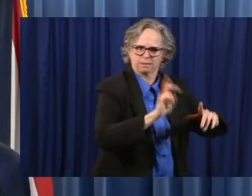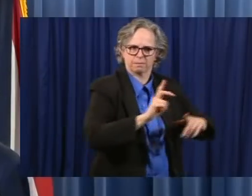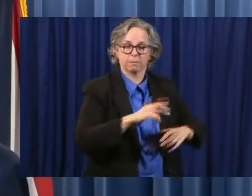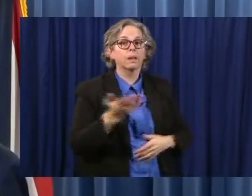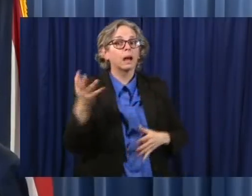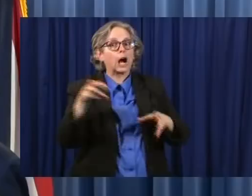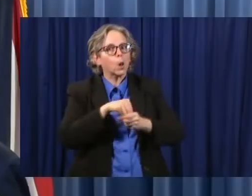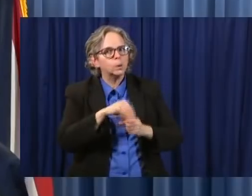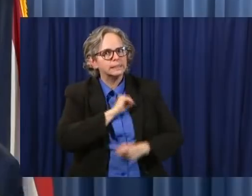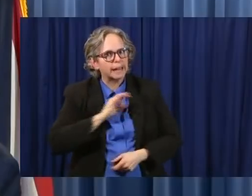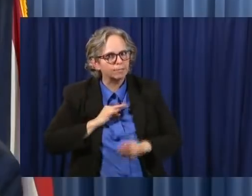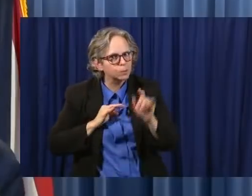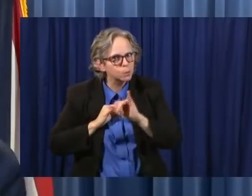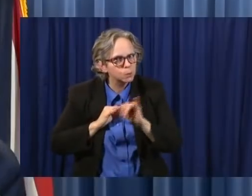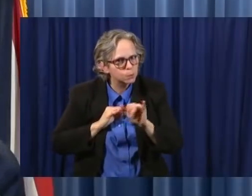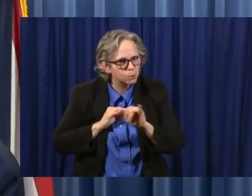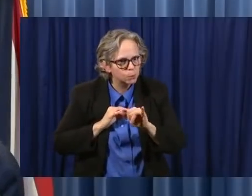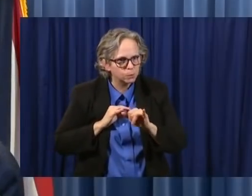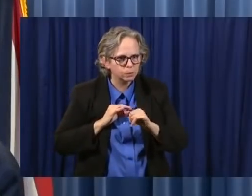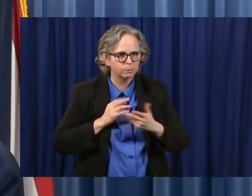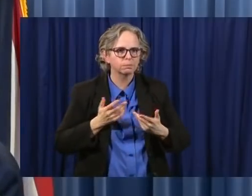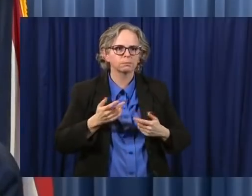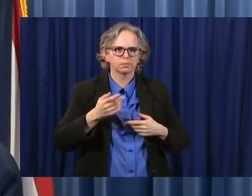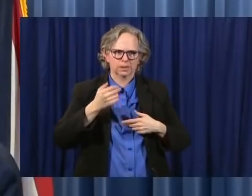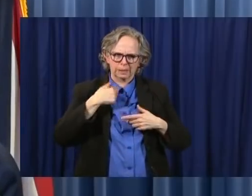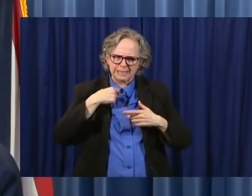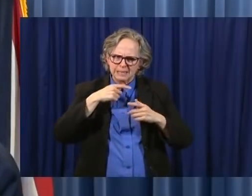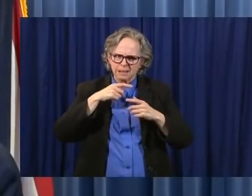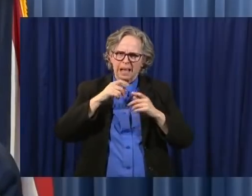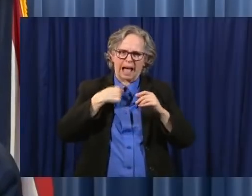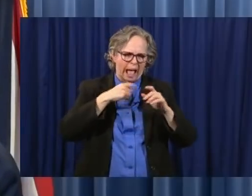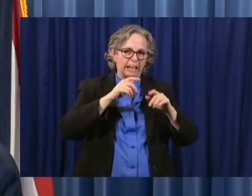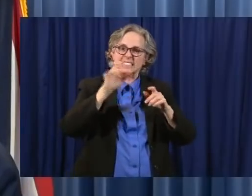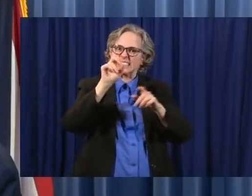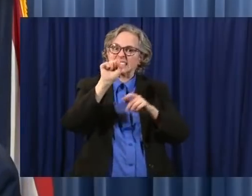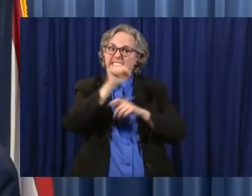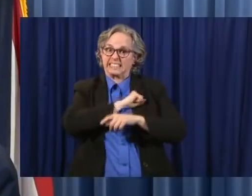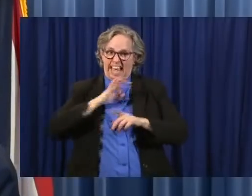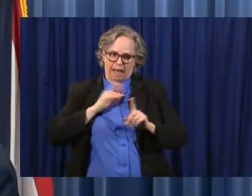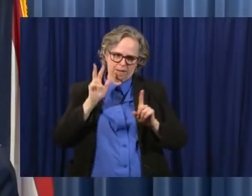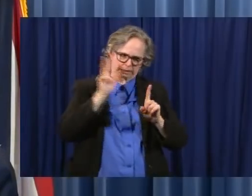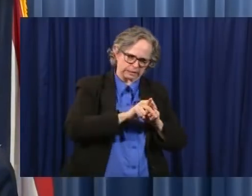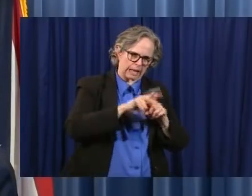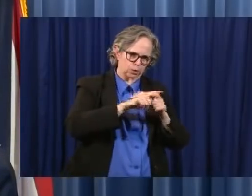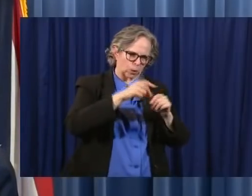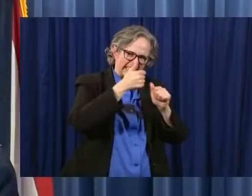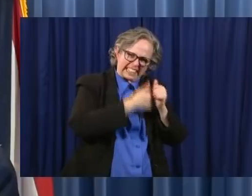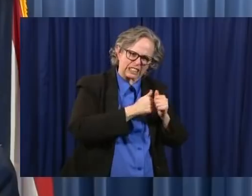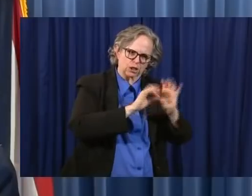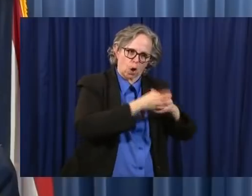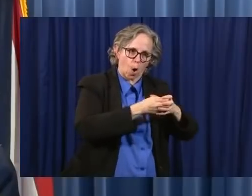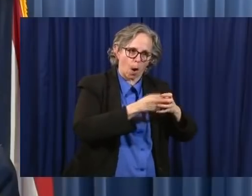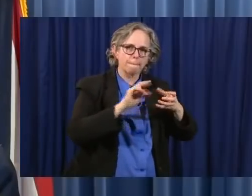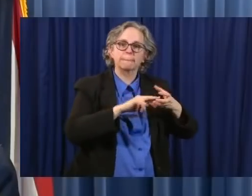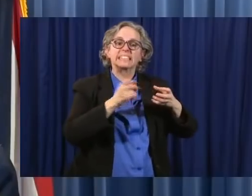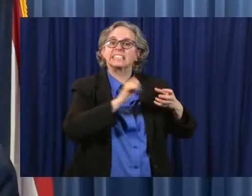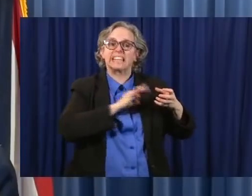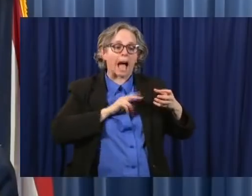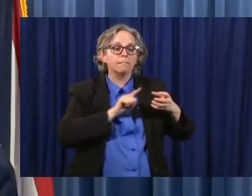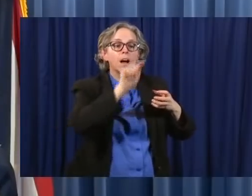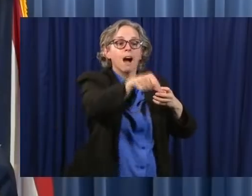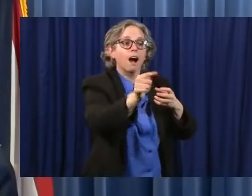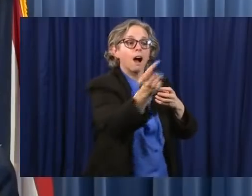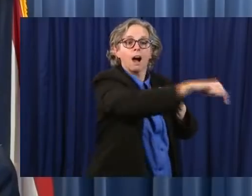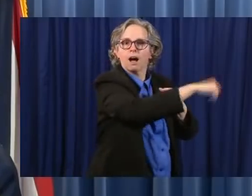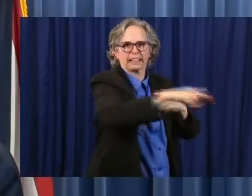3 cohorts that they're associated with that are inmate cohorts, but our staff are not all mingling with each other. So these are things that we